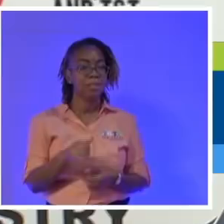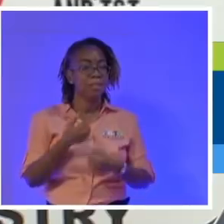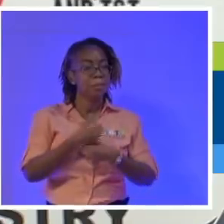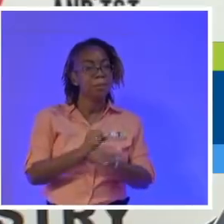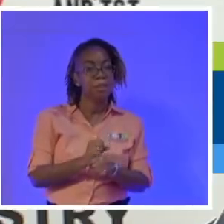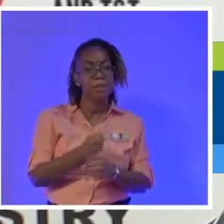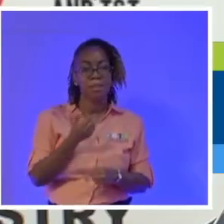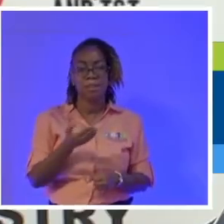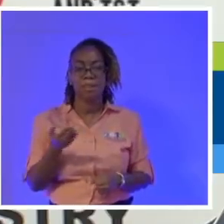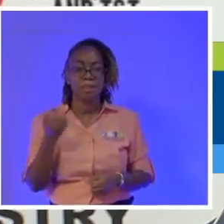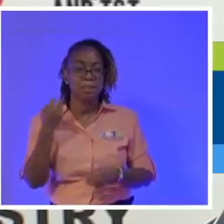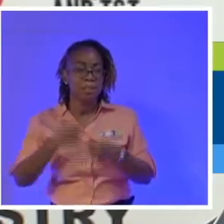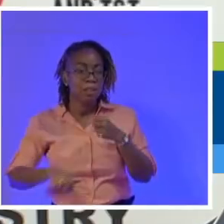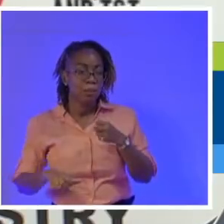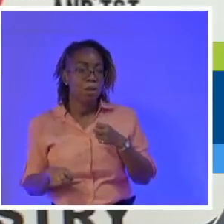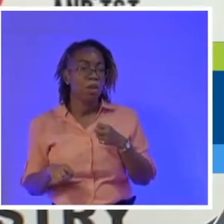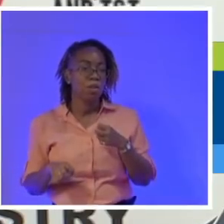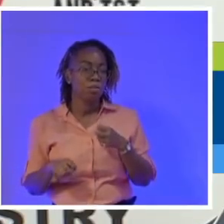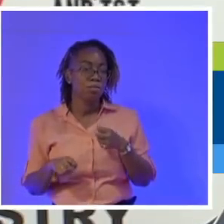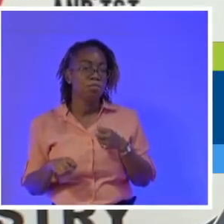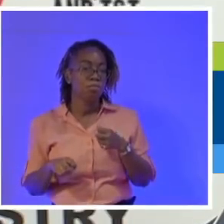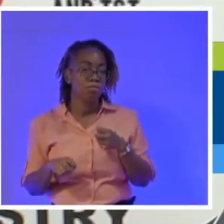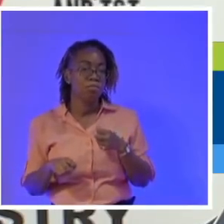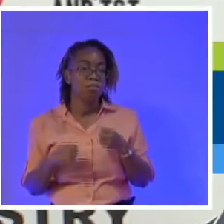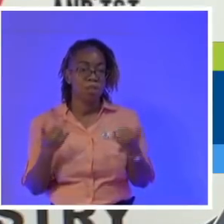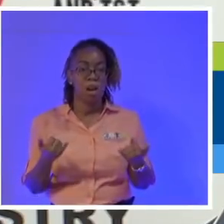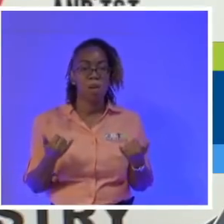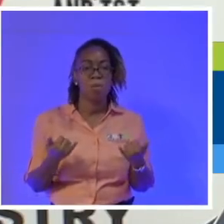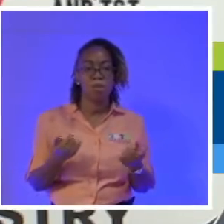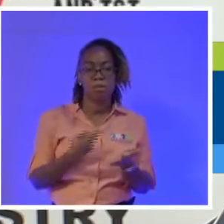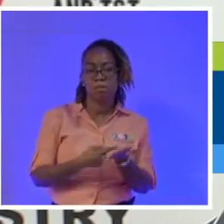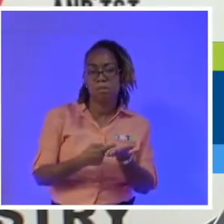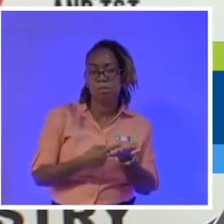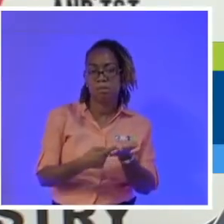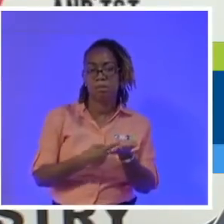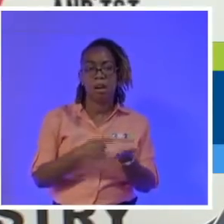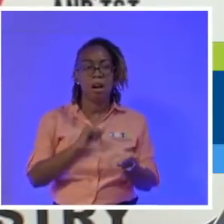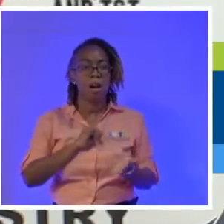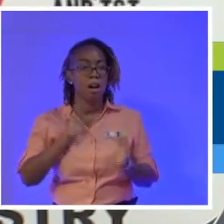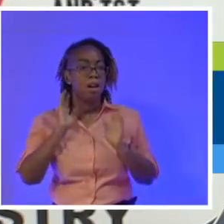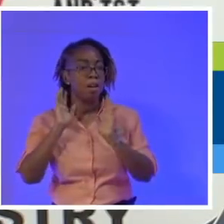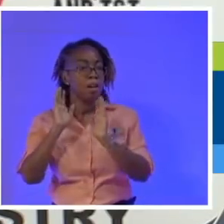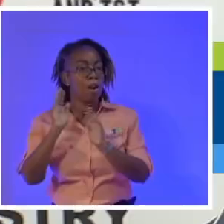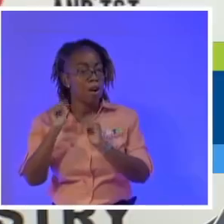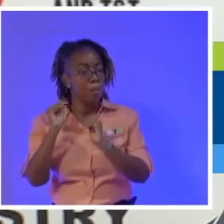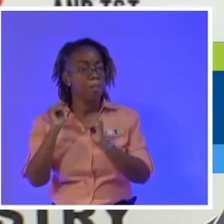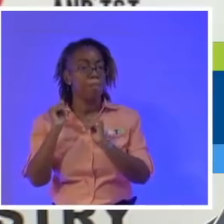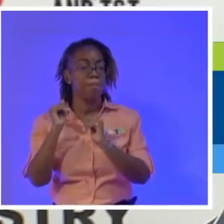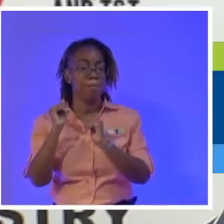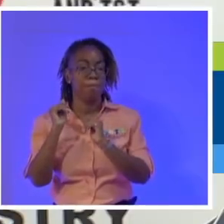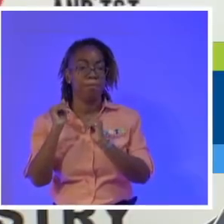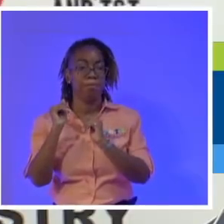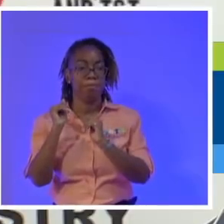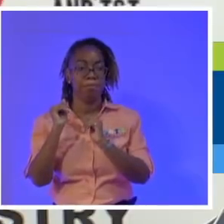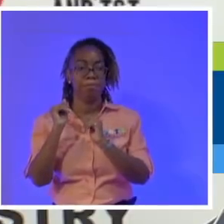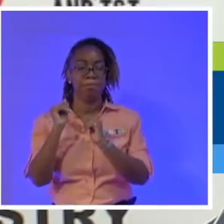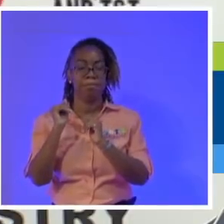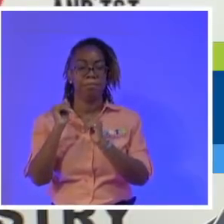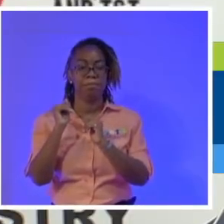conversation, unfortunately. And I am hoping that the same way